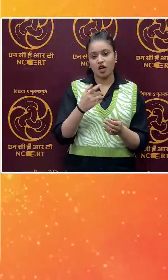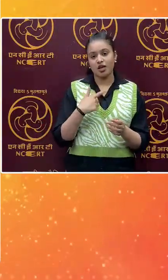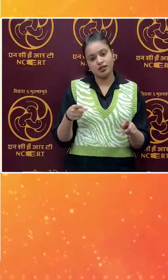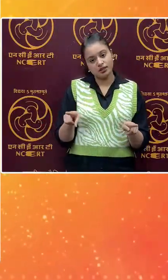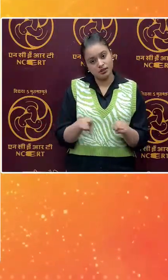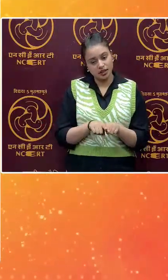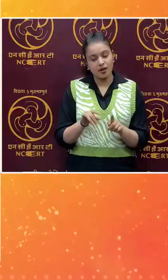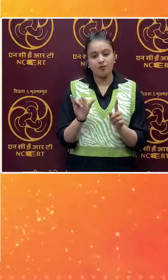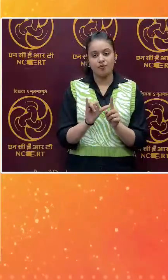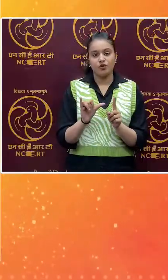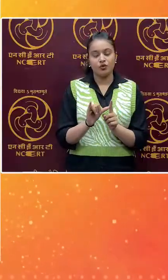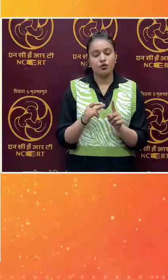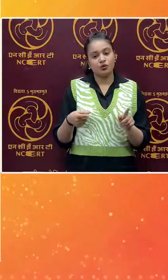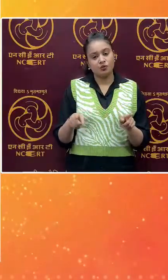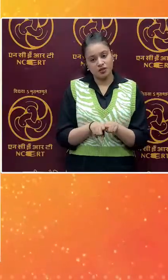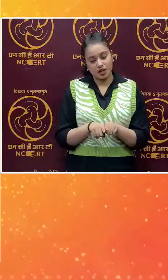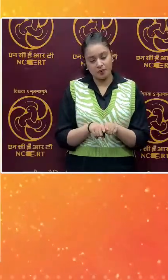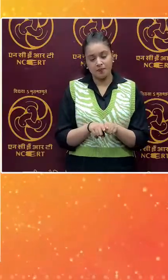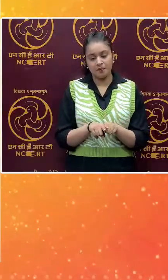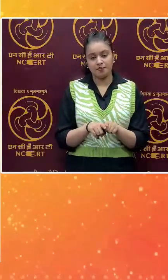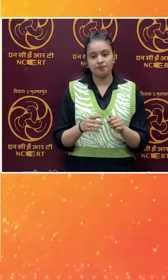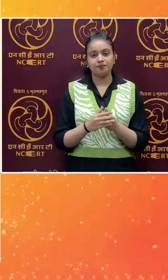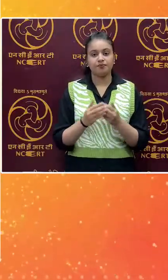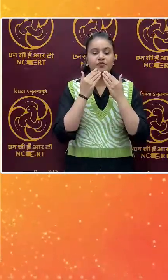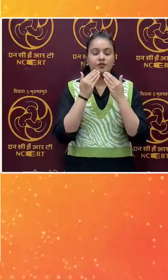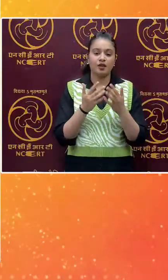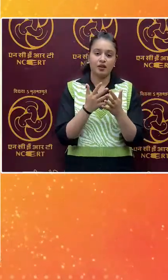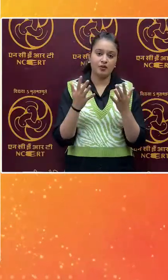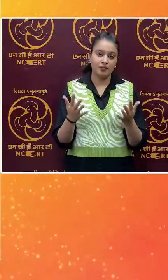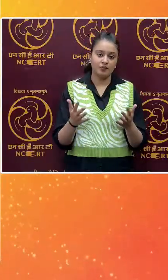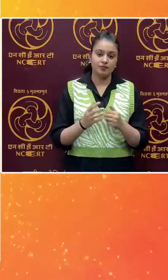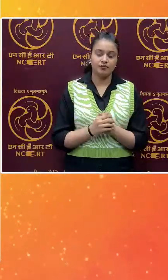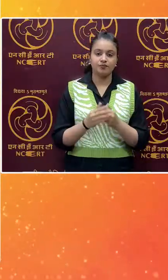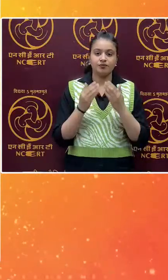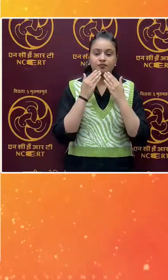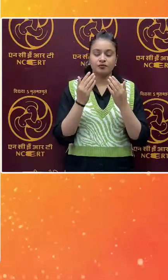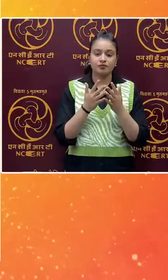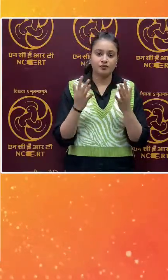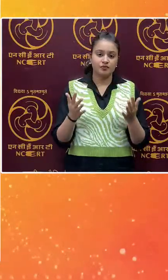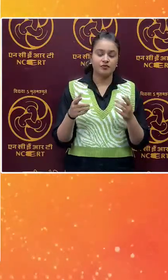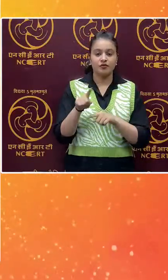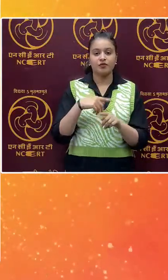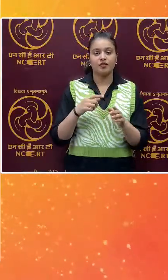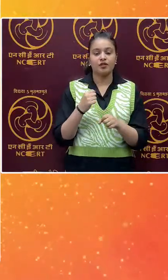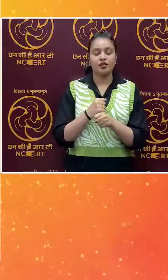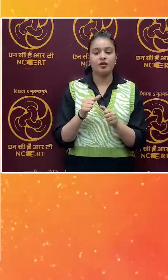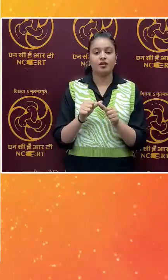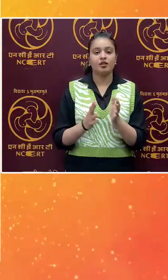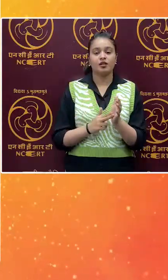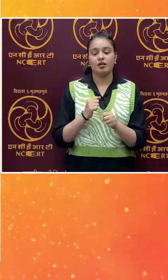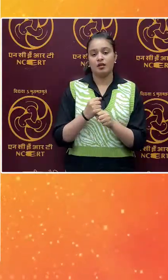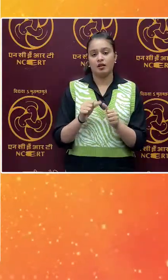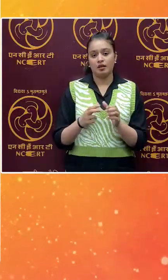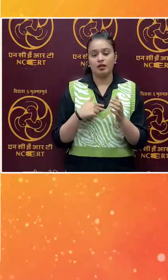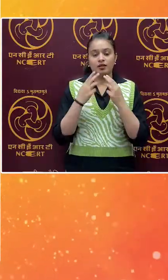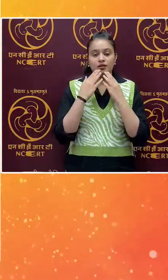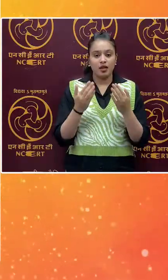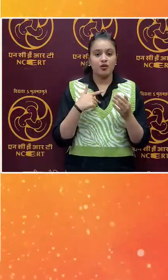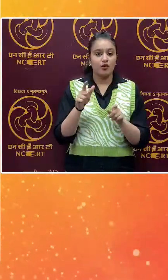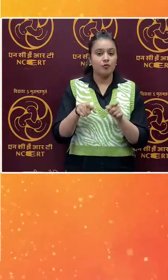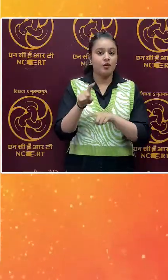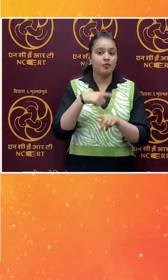on YouTube network. Thank you very much. Thank you so much. Thank you so much, Dr. Gagan Gupta. And now,